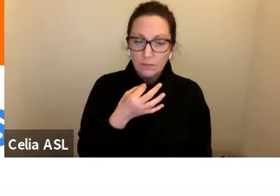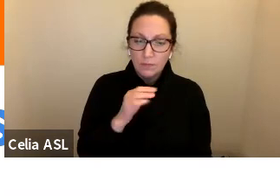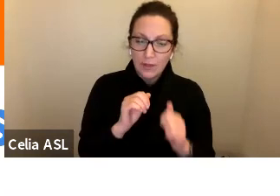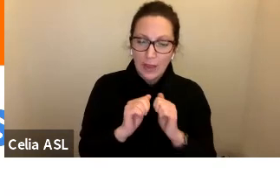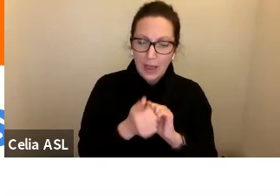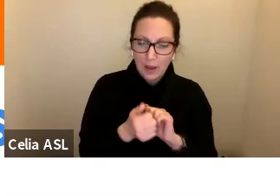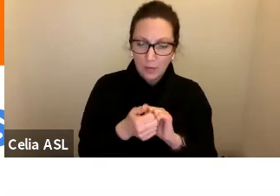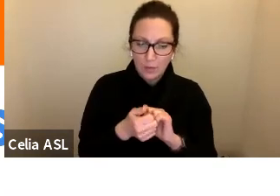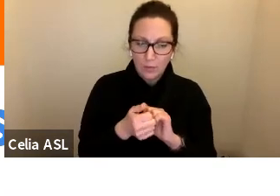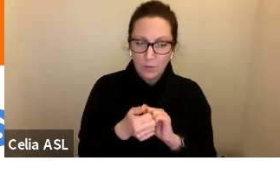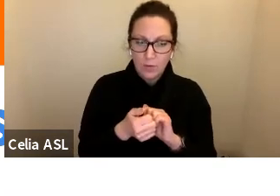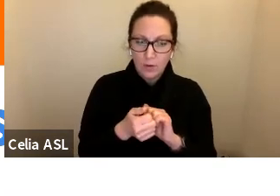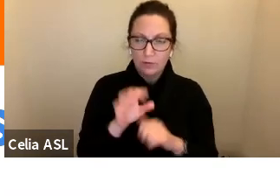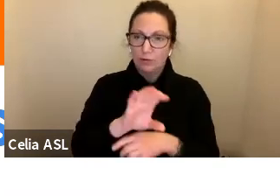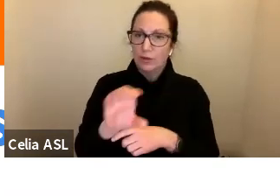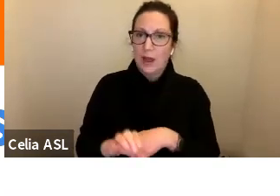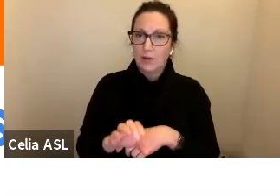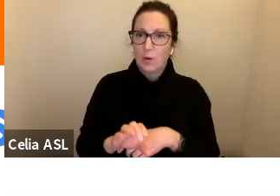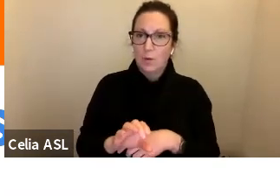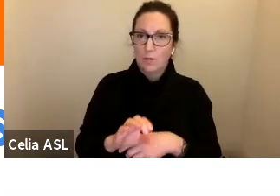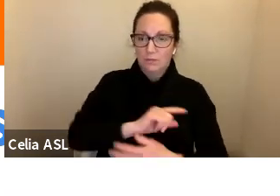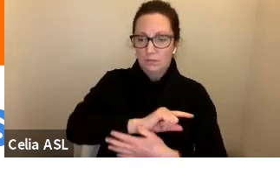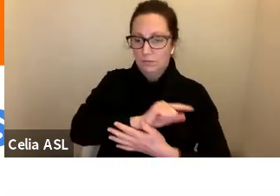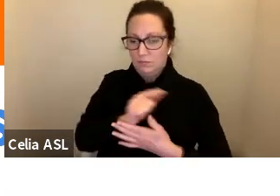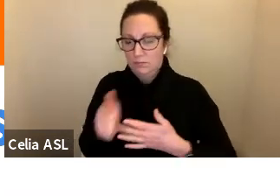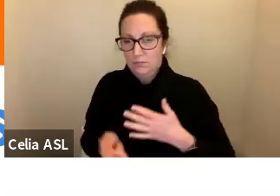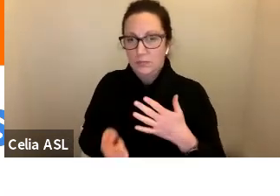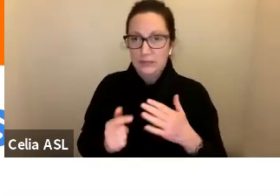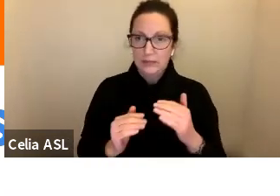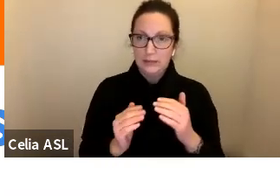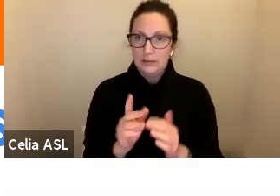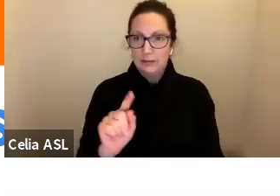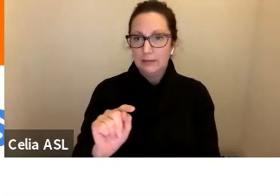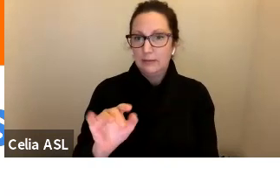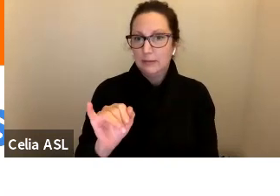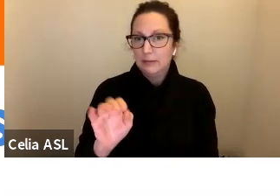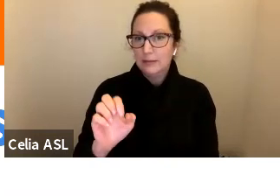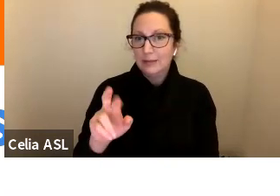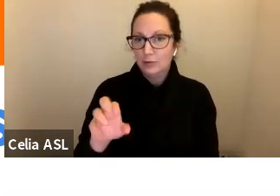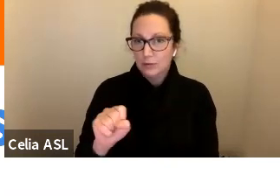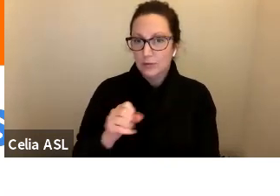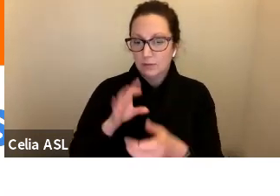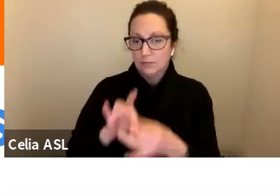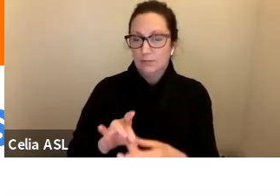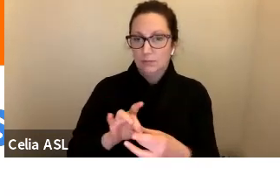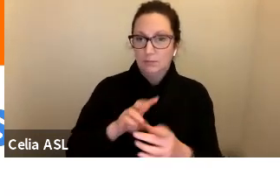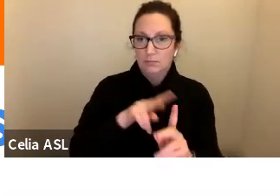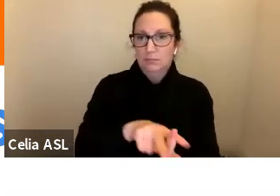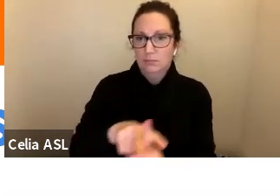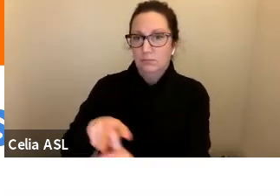how they order the tiers when it comes to allocation of seats as well. I'm also